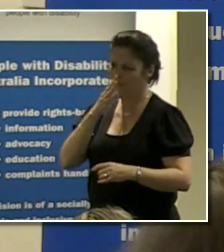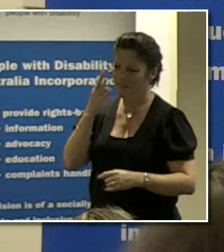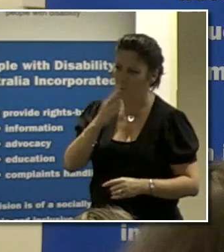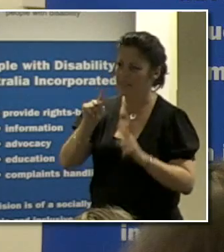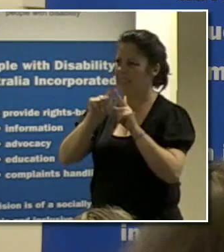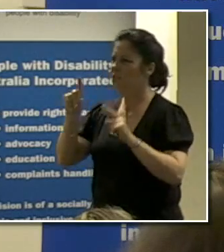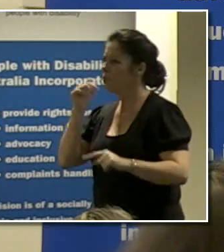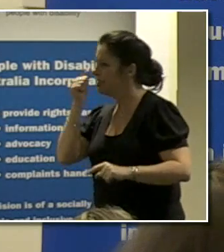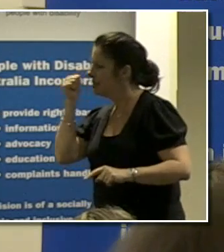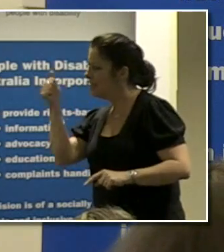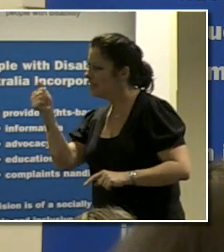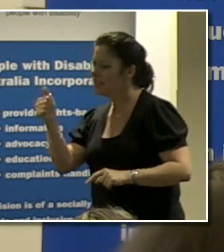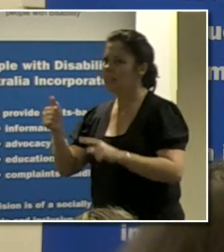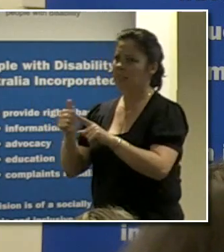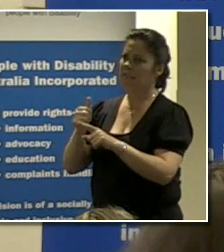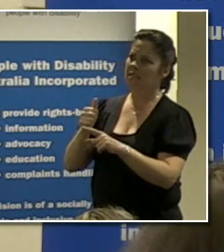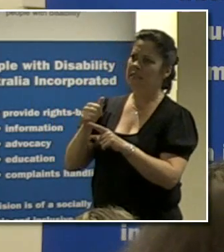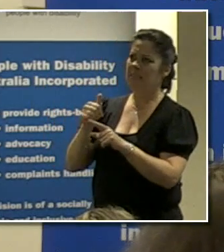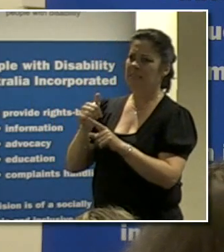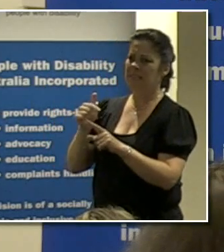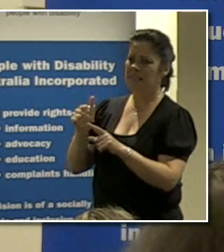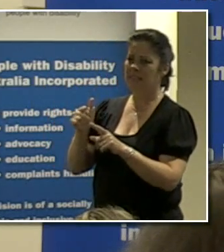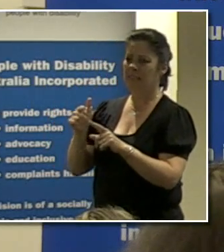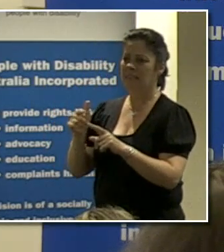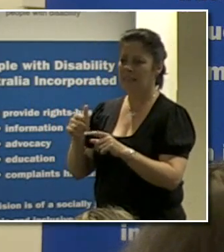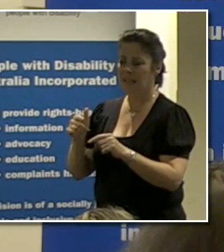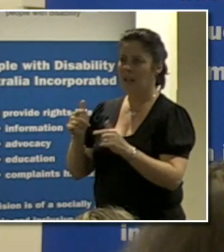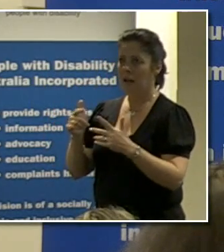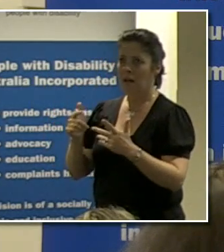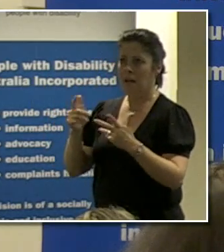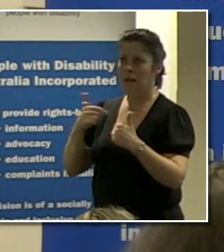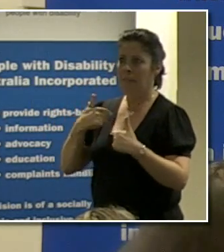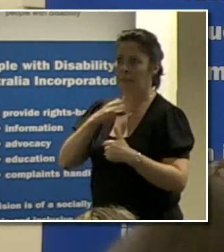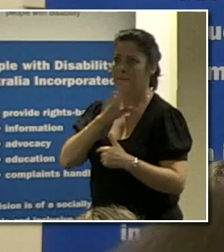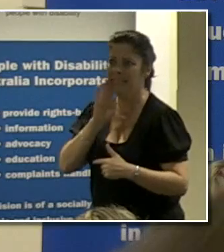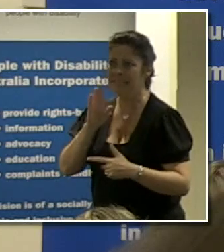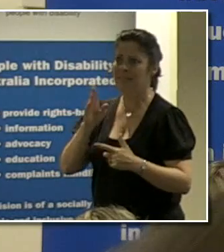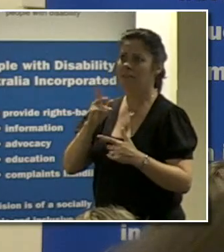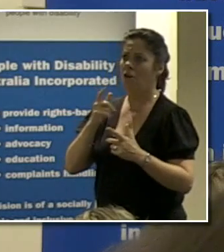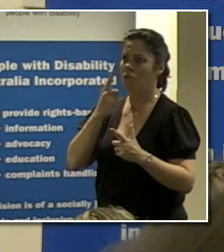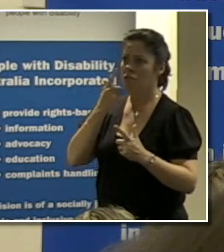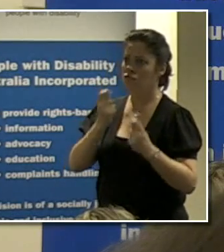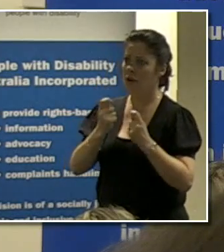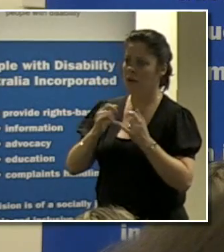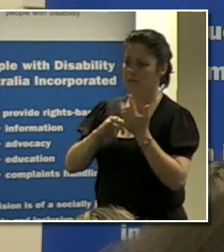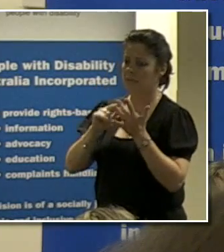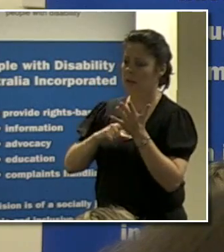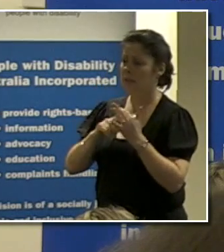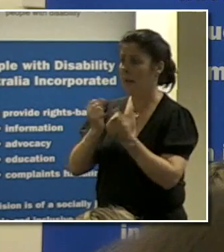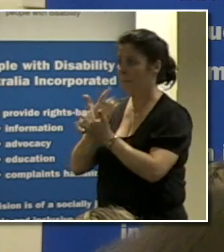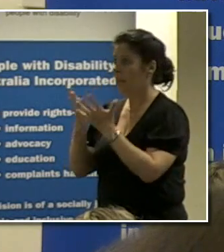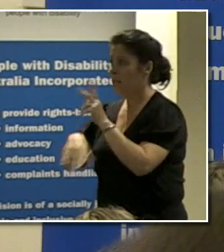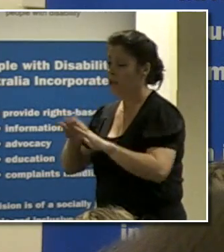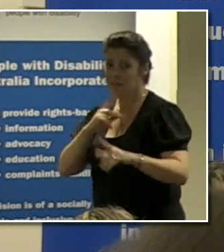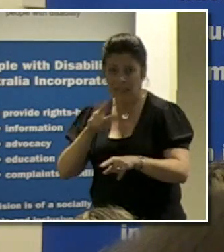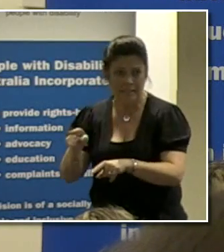14 to 15, particularly in the 13-year-old range, that risk missing out on the trial site. So a lot of parents are concerned that they're not going